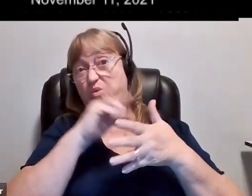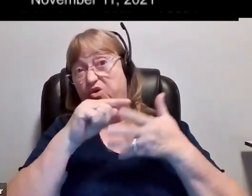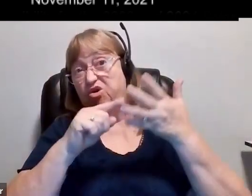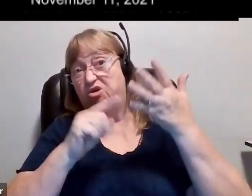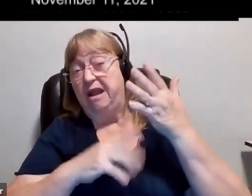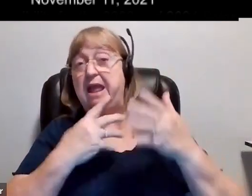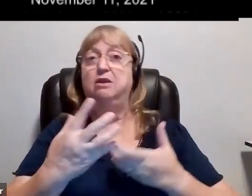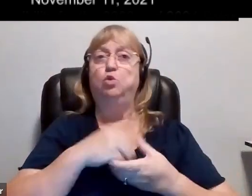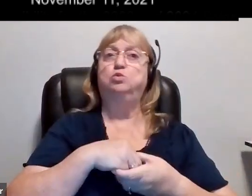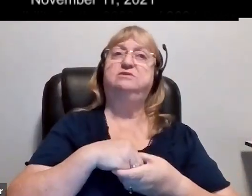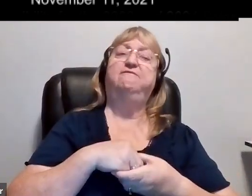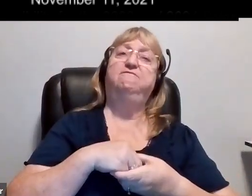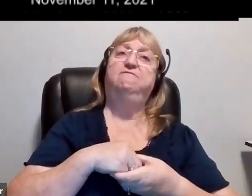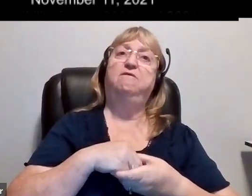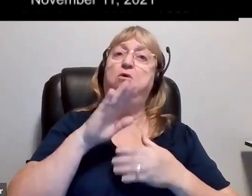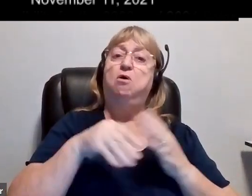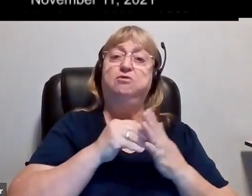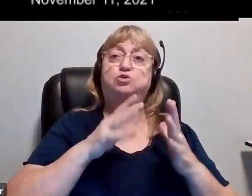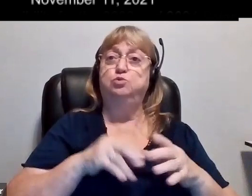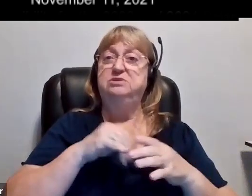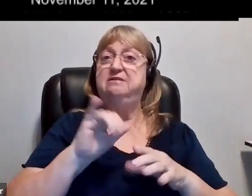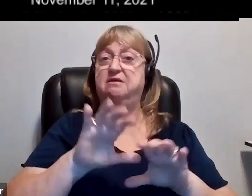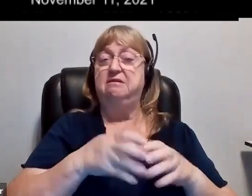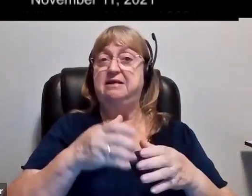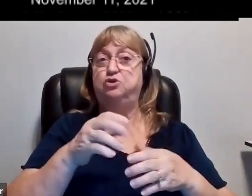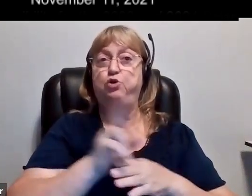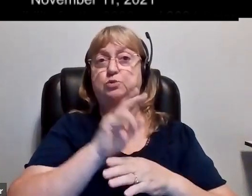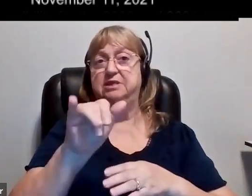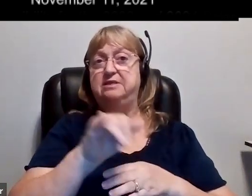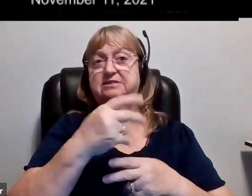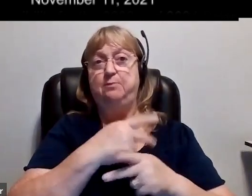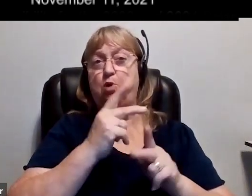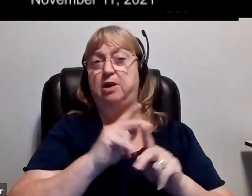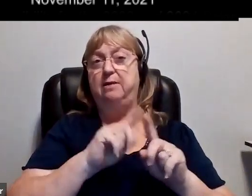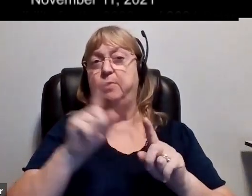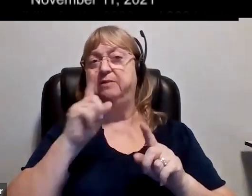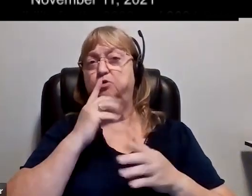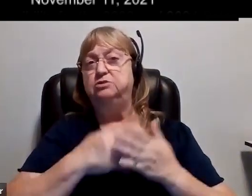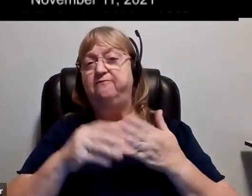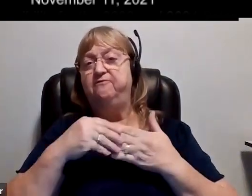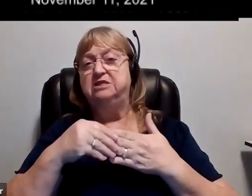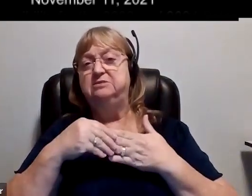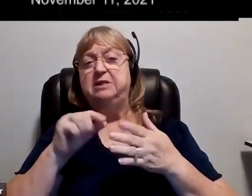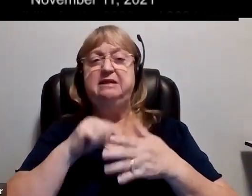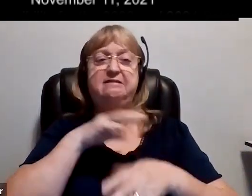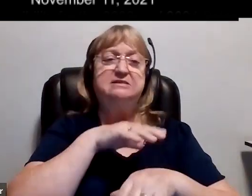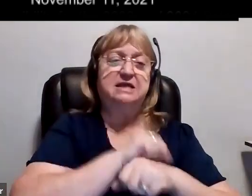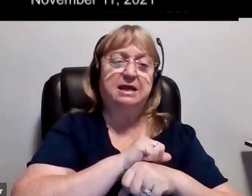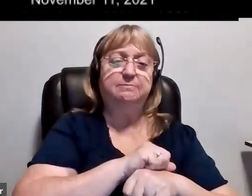the most part, all the students in the class are using the same products, but there's built-in flexibility in the assignments and